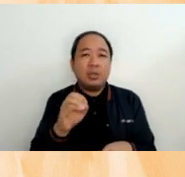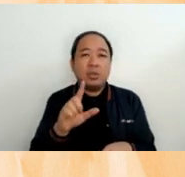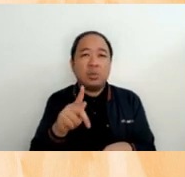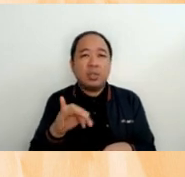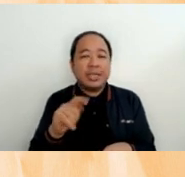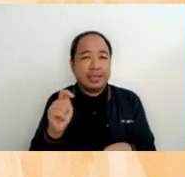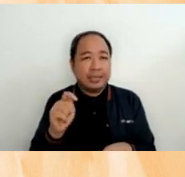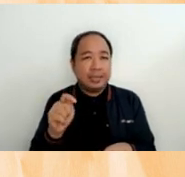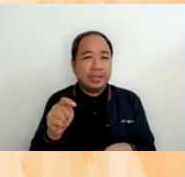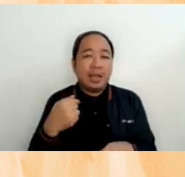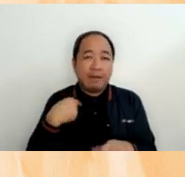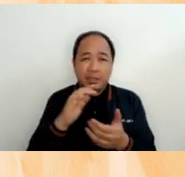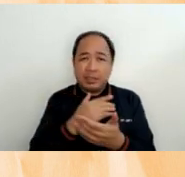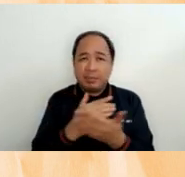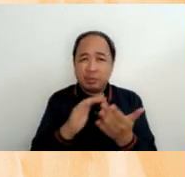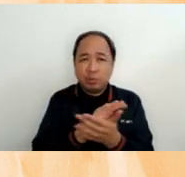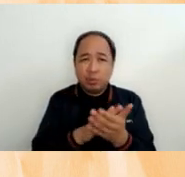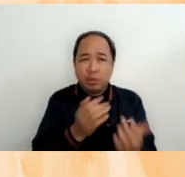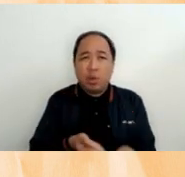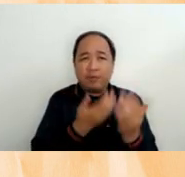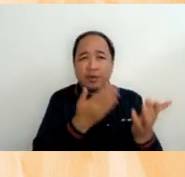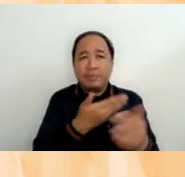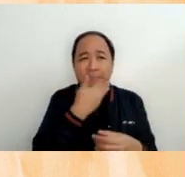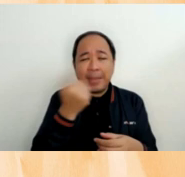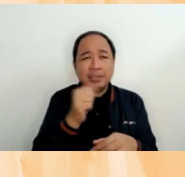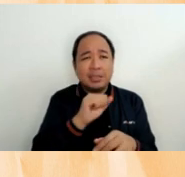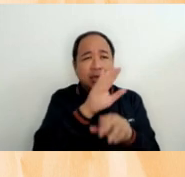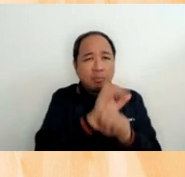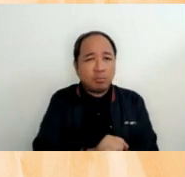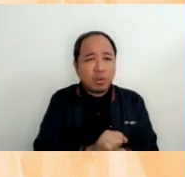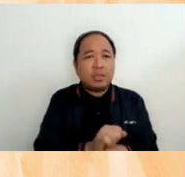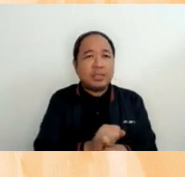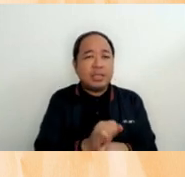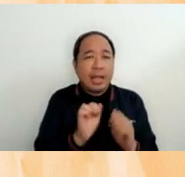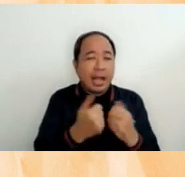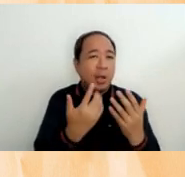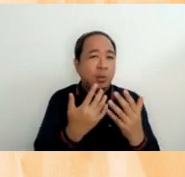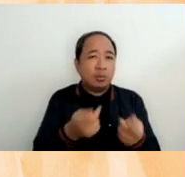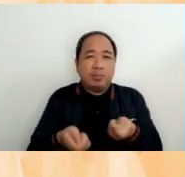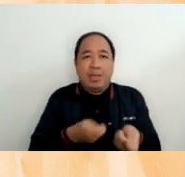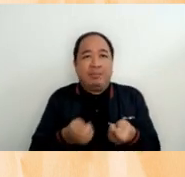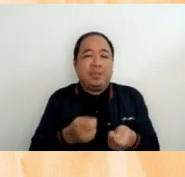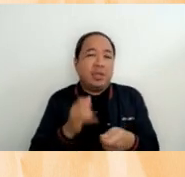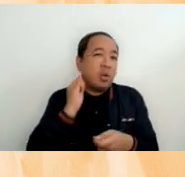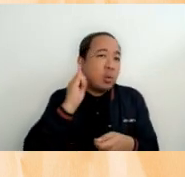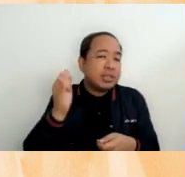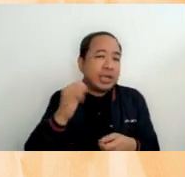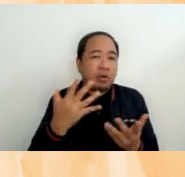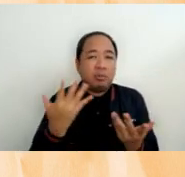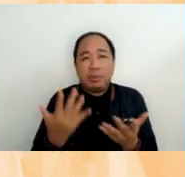aftermath of a suicide. It includes crisis response, helping students cope, working with the community and